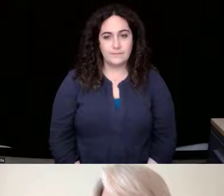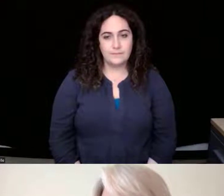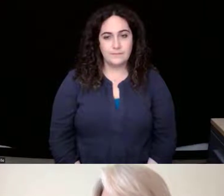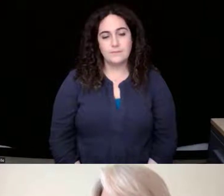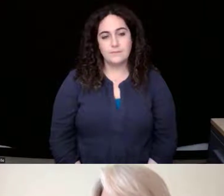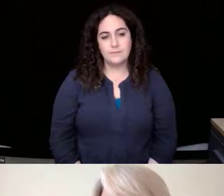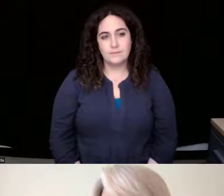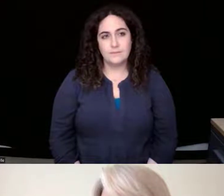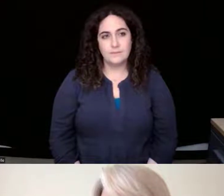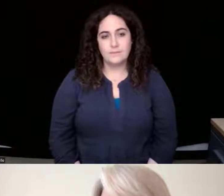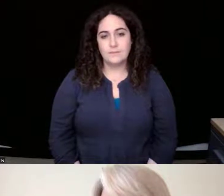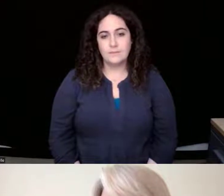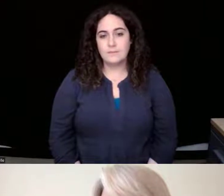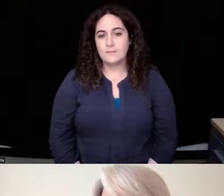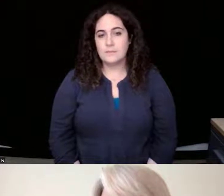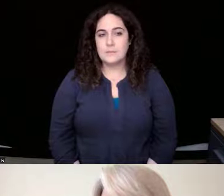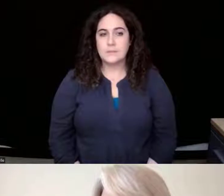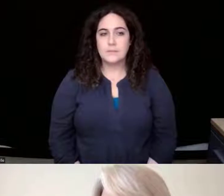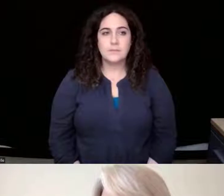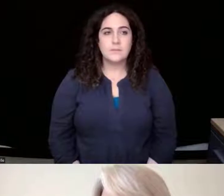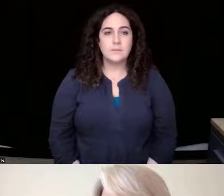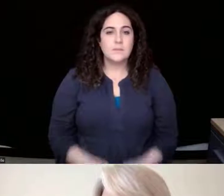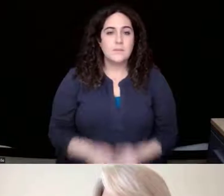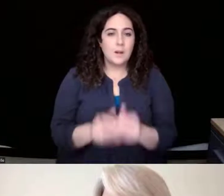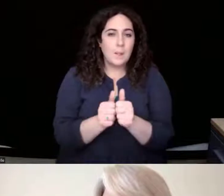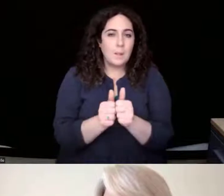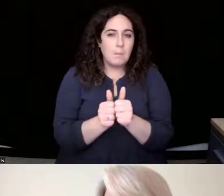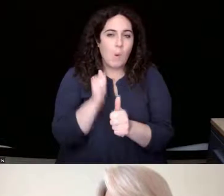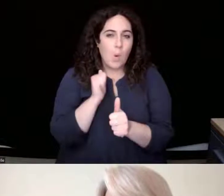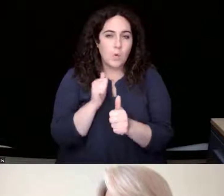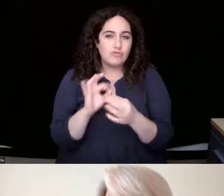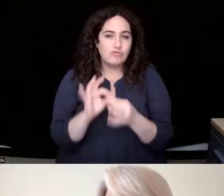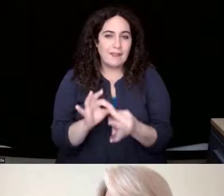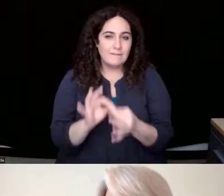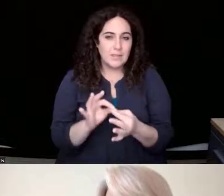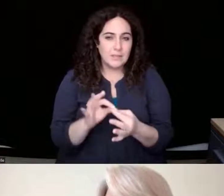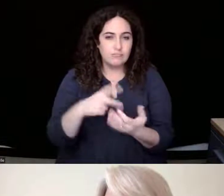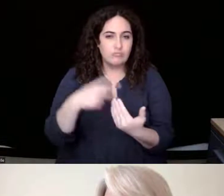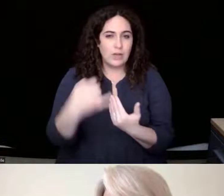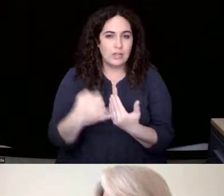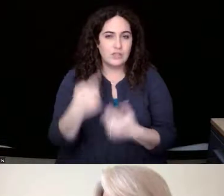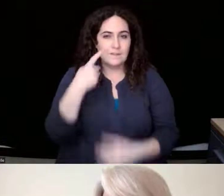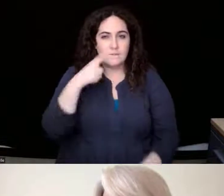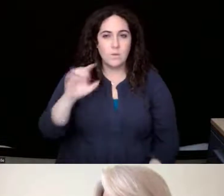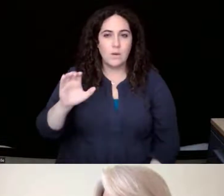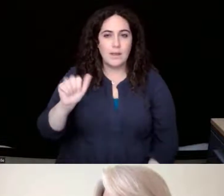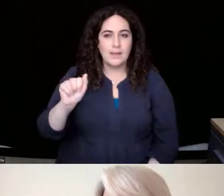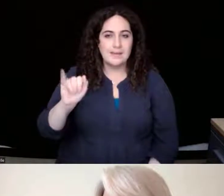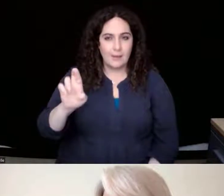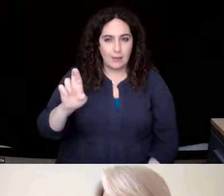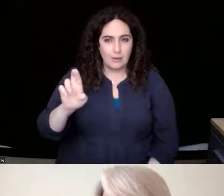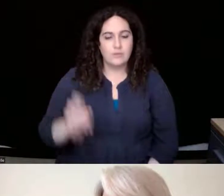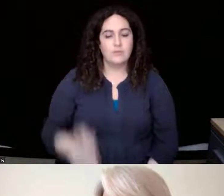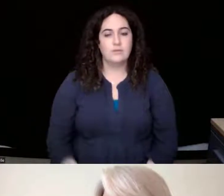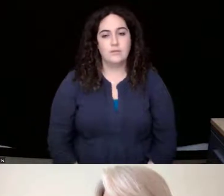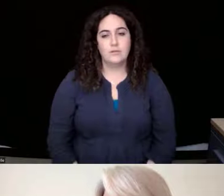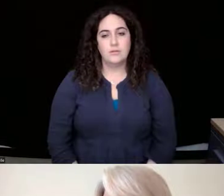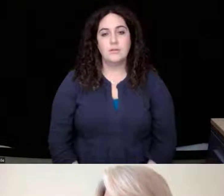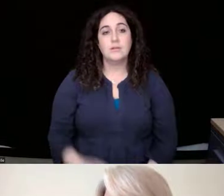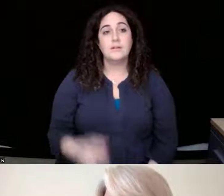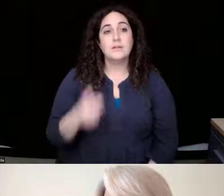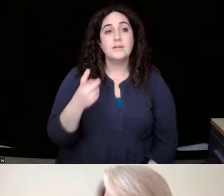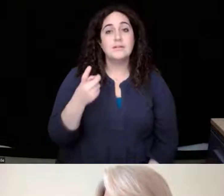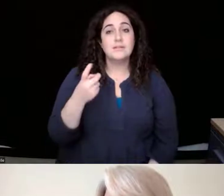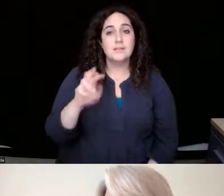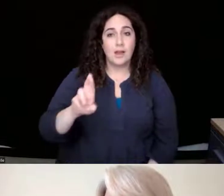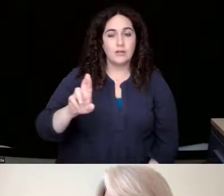related projects that's happening within care is work that's being conducted by Dr. Kristen